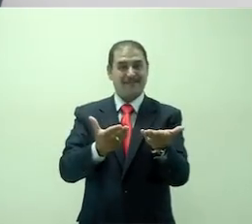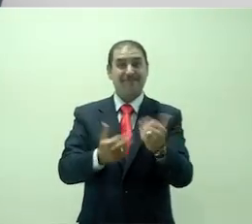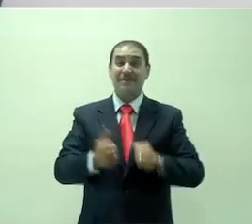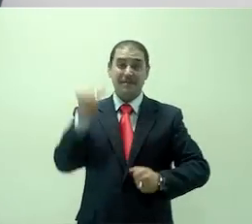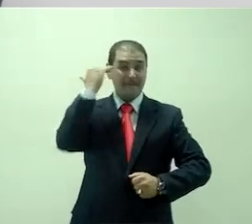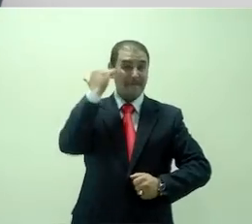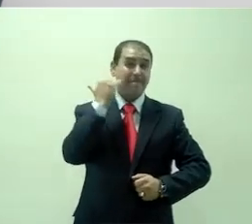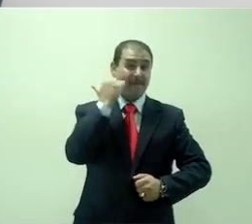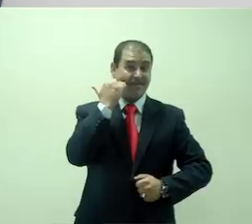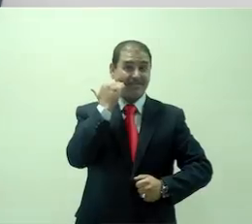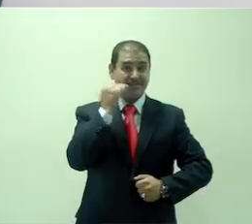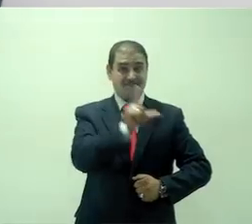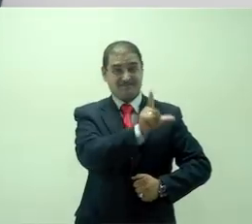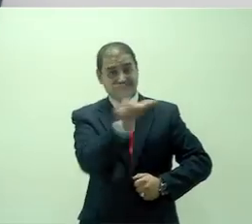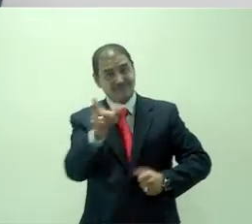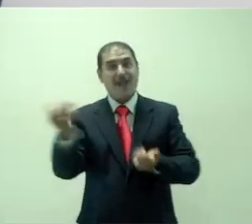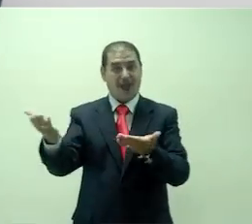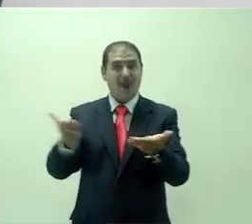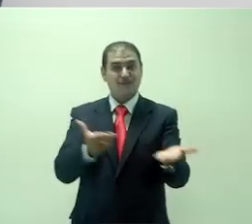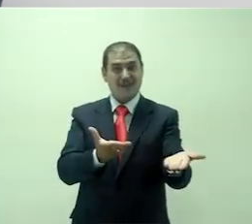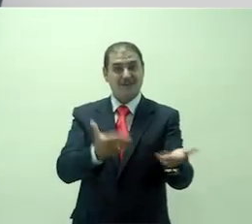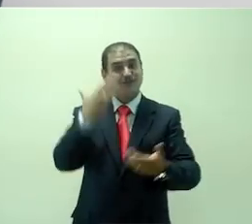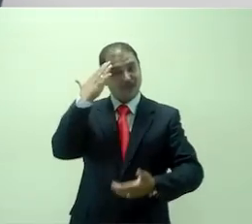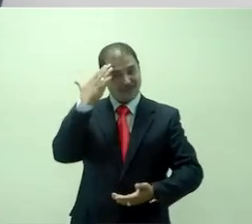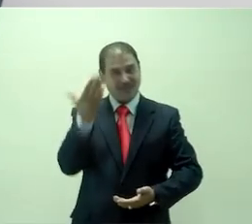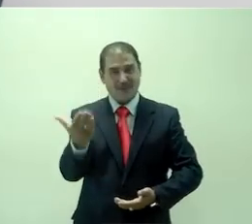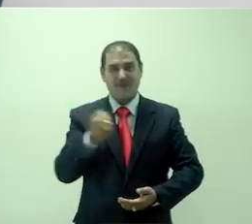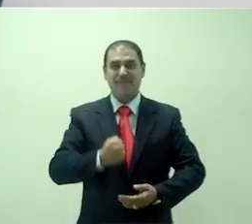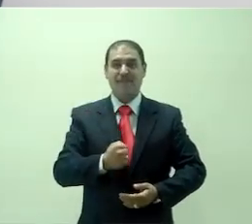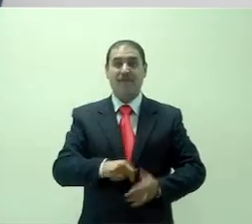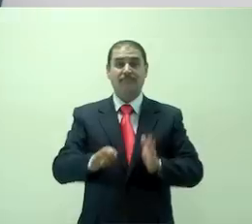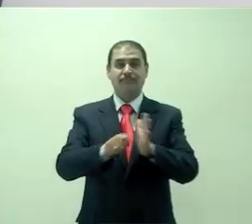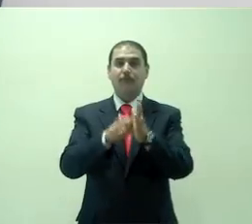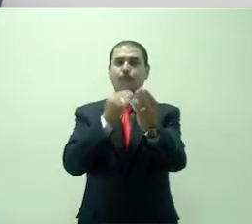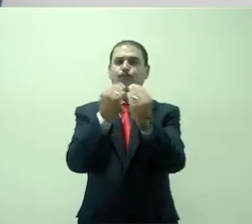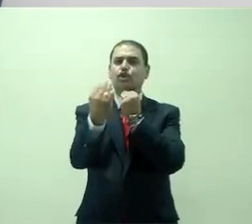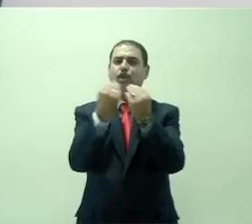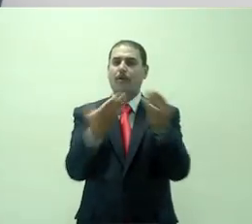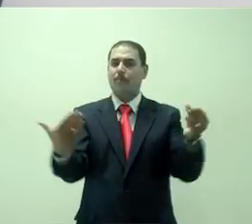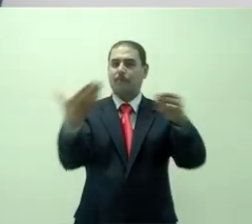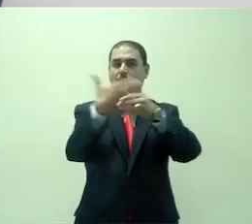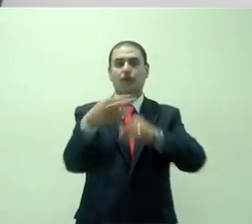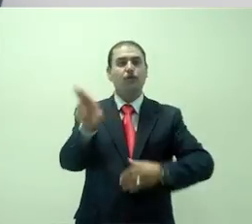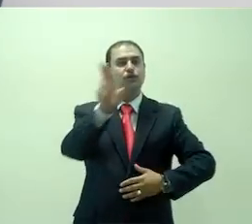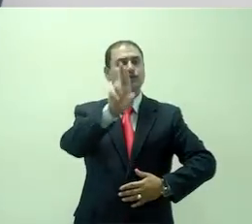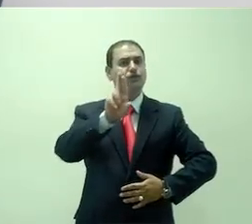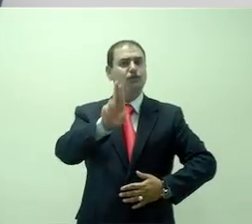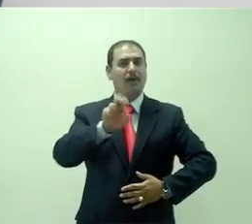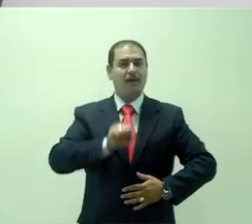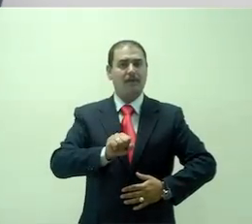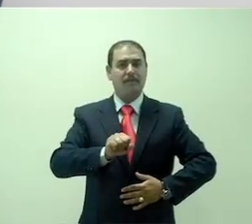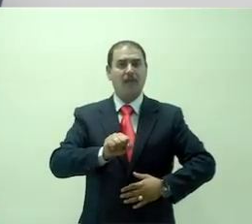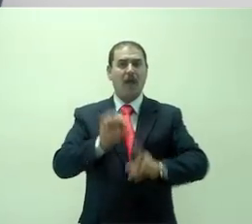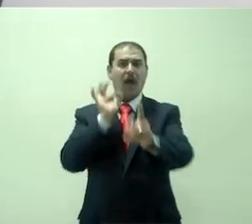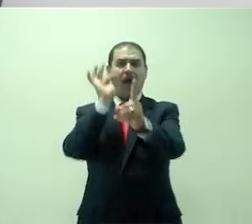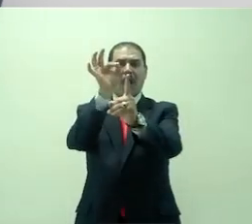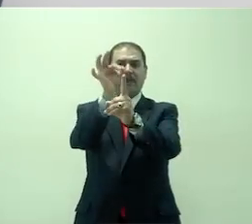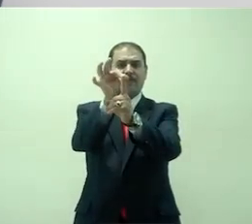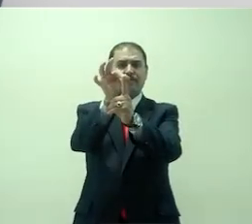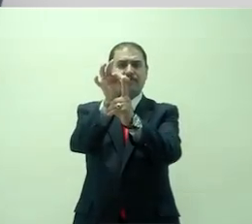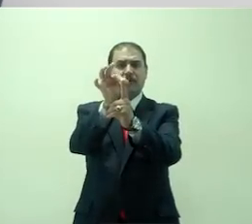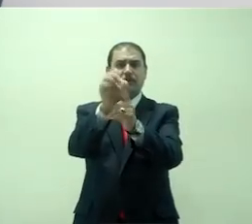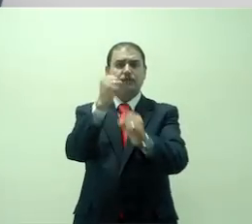In your view, what kind of policies, strategies, or interventions have been most successful in addressing inequalities so